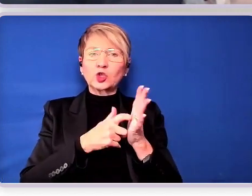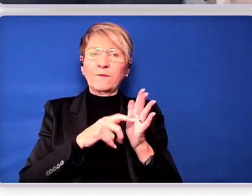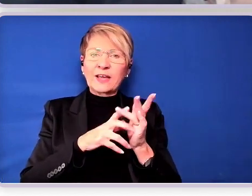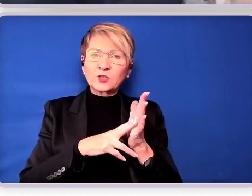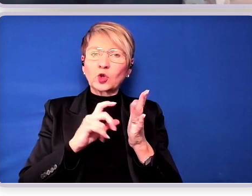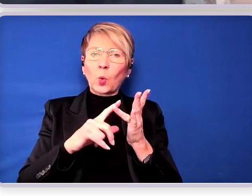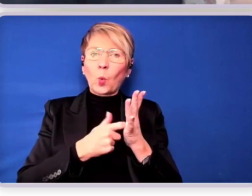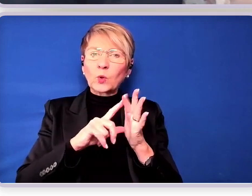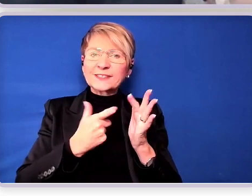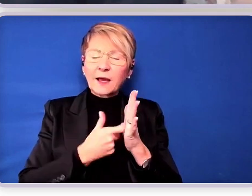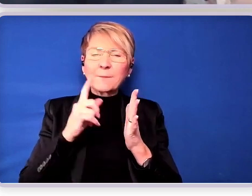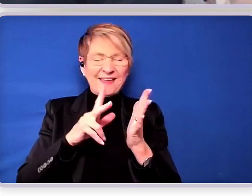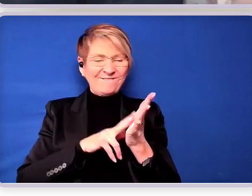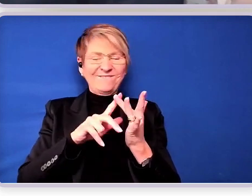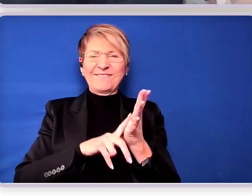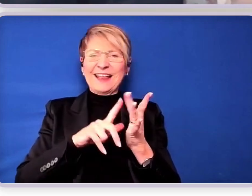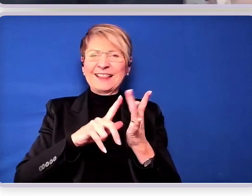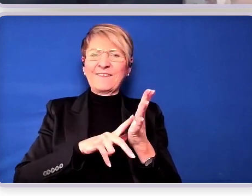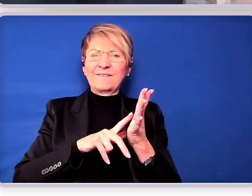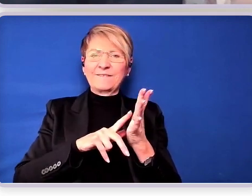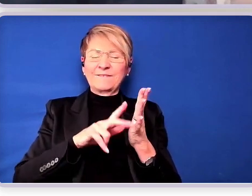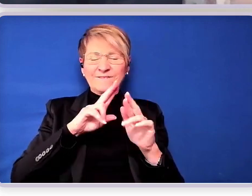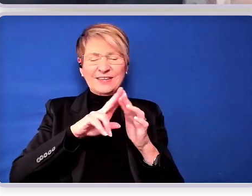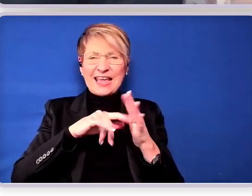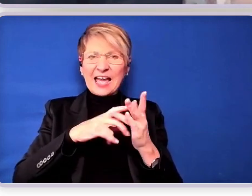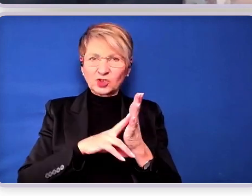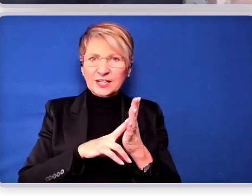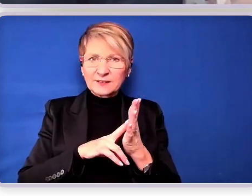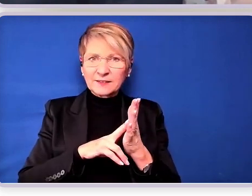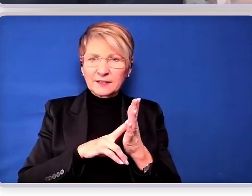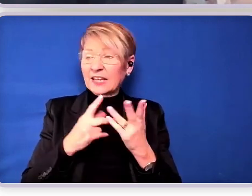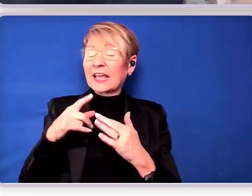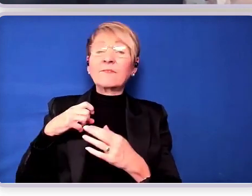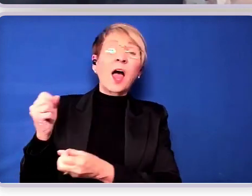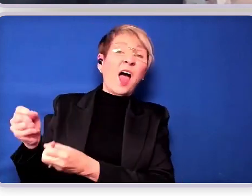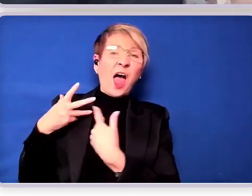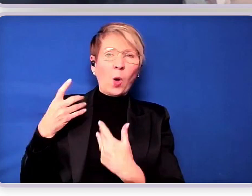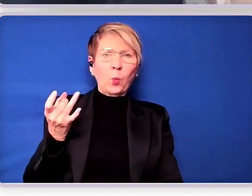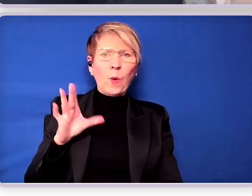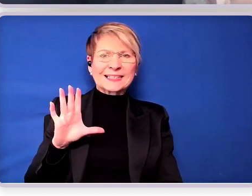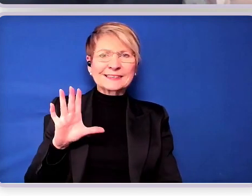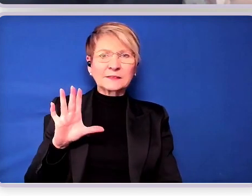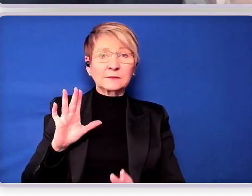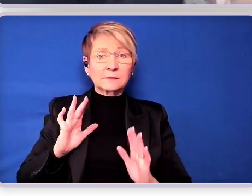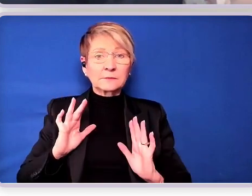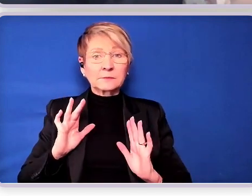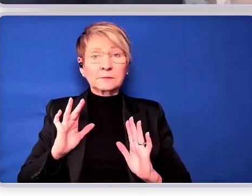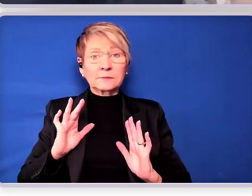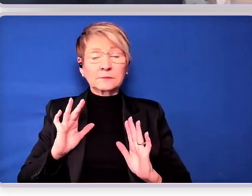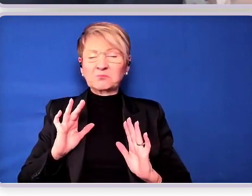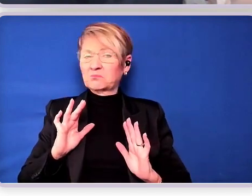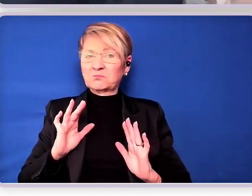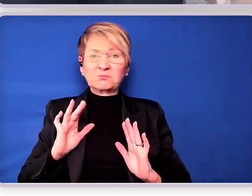not really an, if it's a once-off, for example, by your neighbour, there's nothing you can do because it's not illegal,